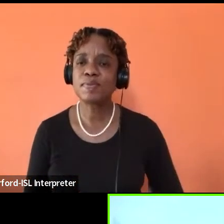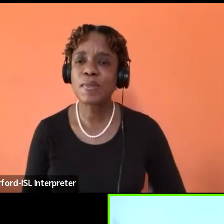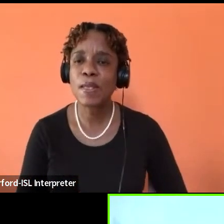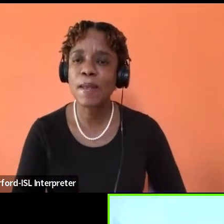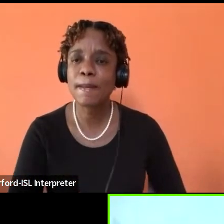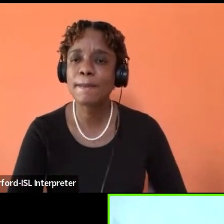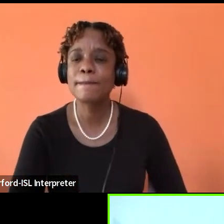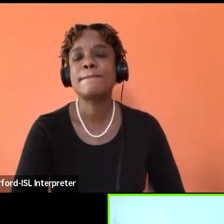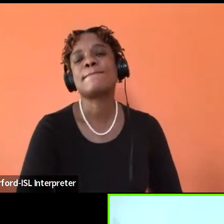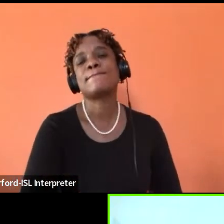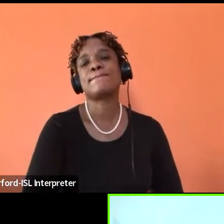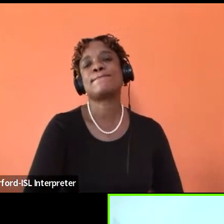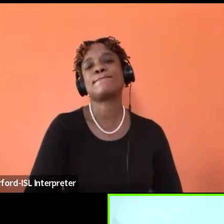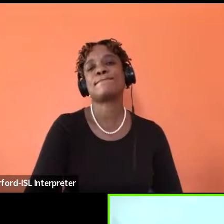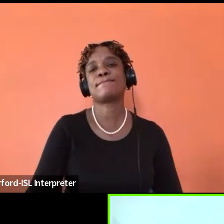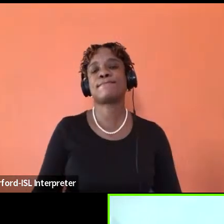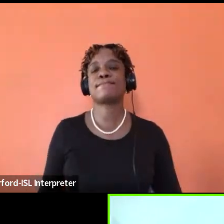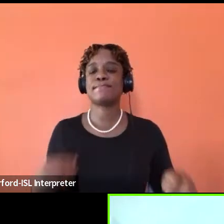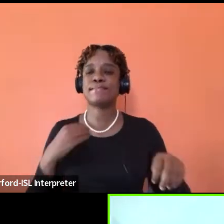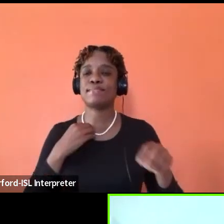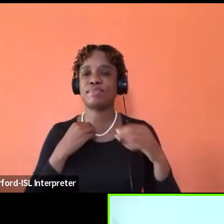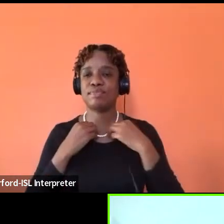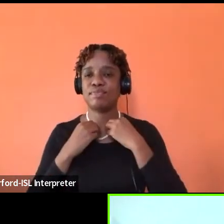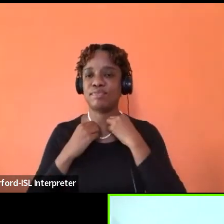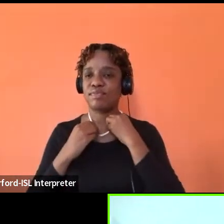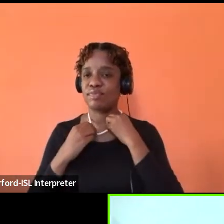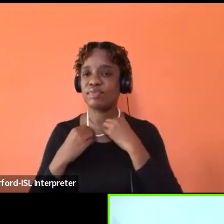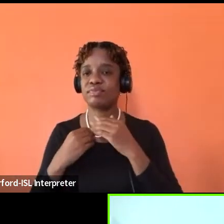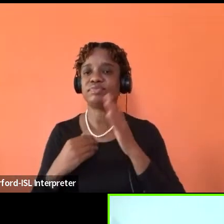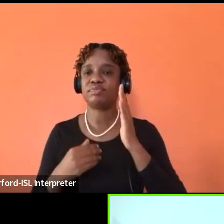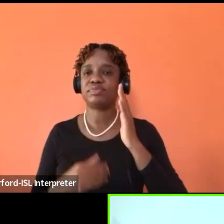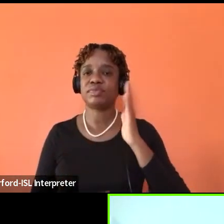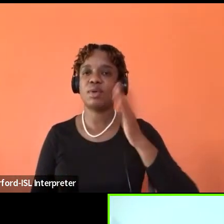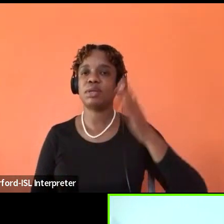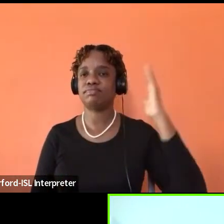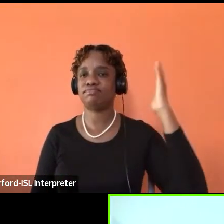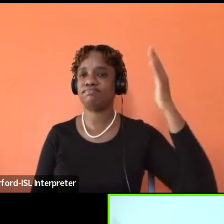I'll just present as is. Let me just go back. I'll present with the box at the side.